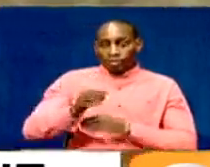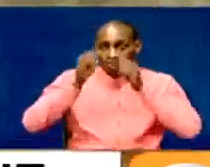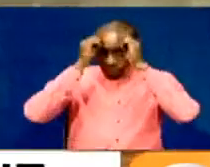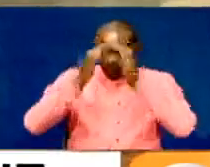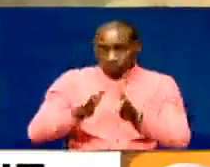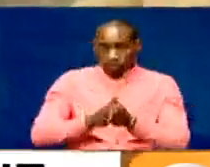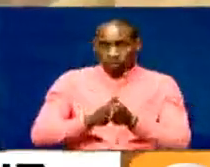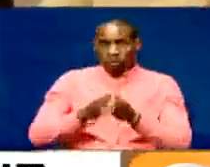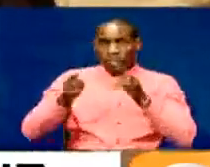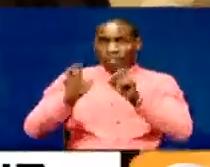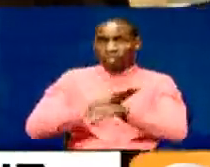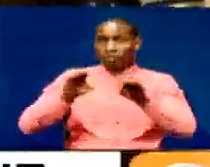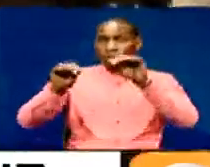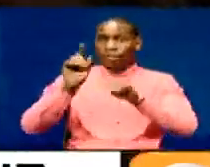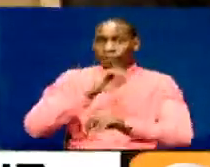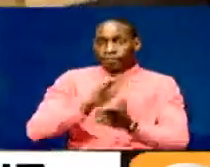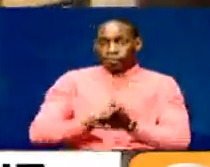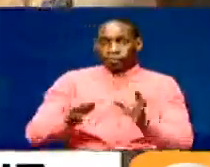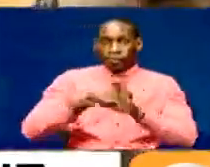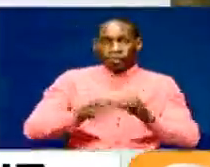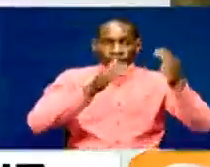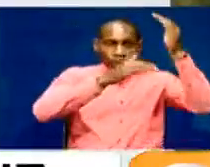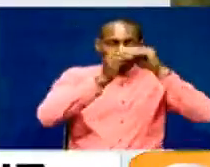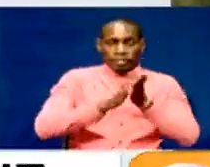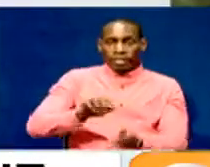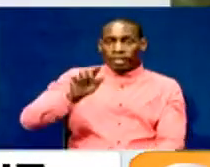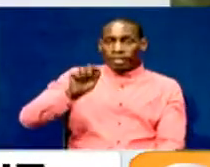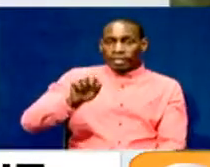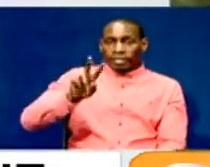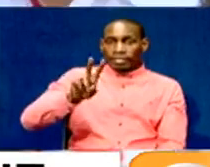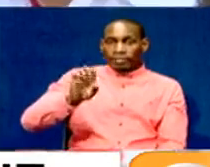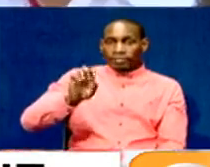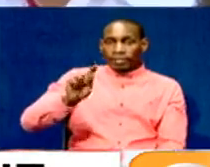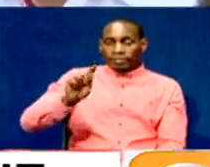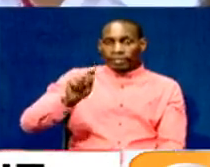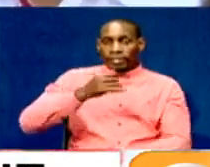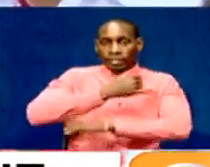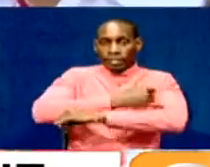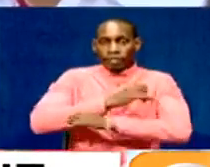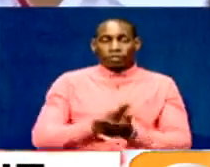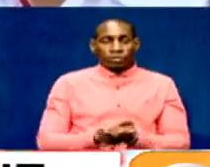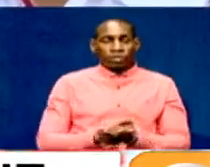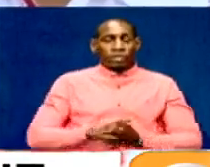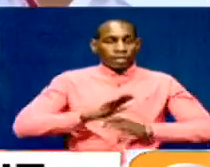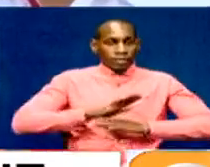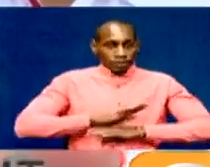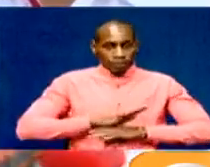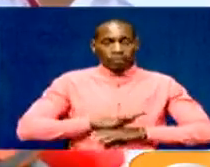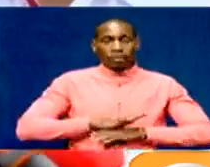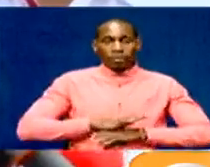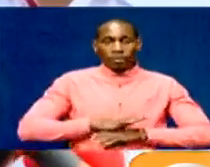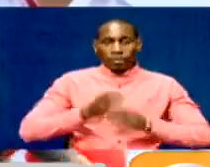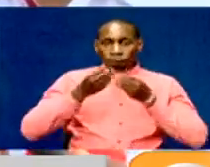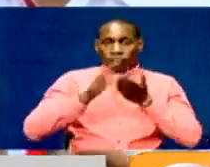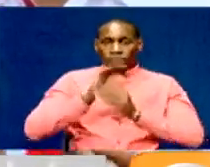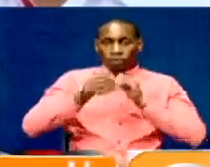candidates successfully qualified for the university and TVET institutions. I am pleased to note that all applicants have been successfully